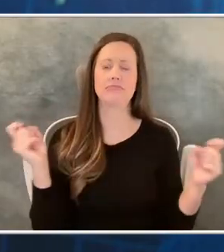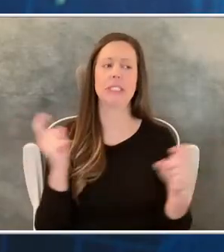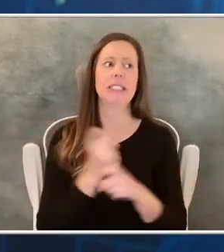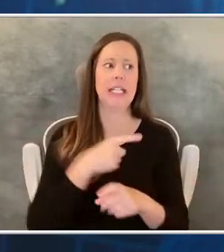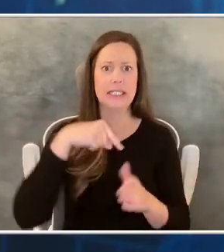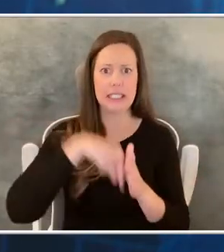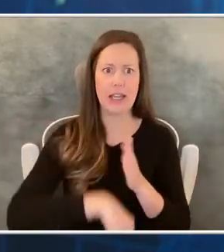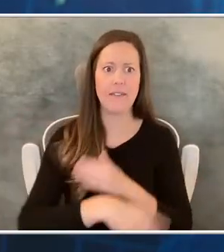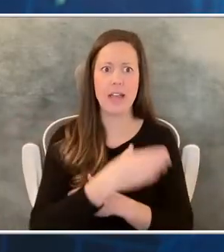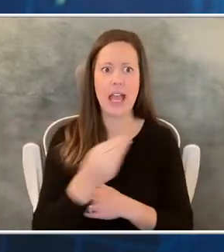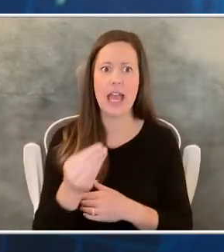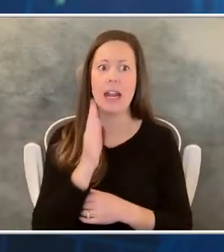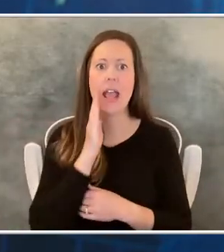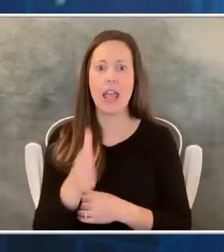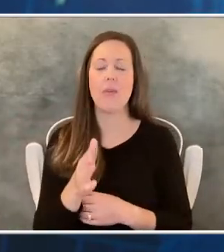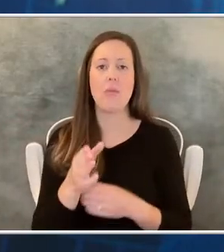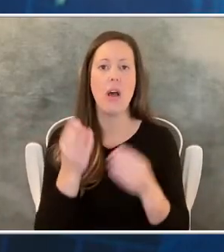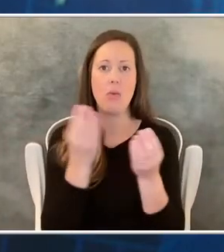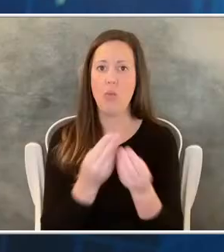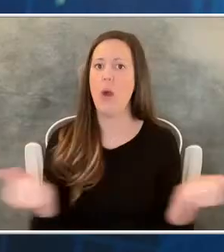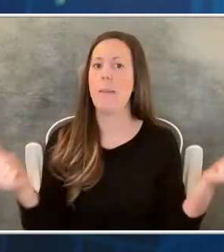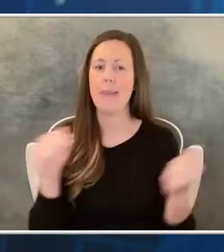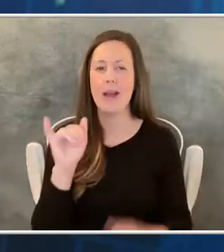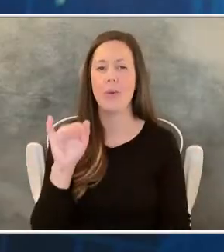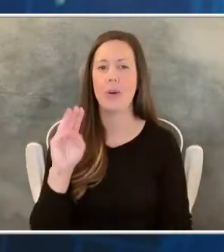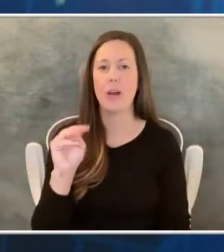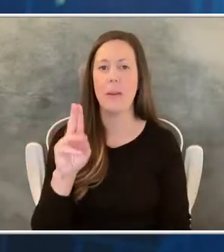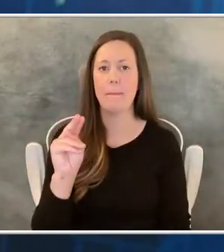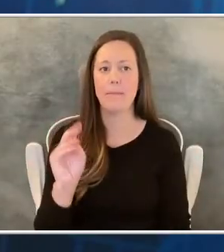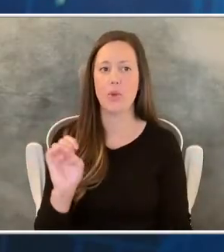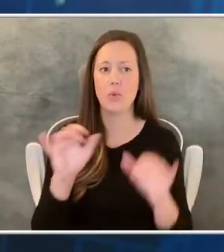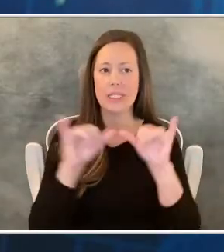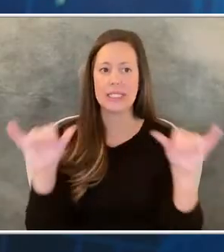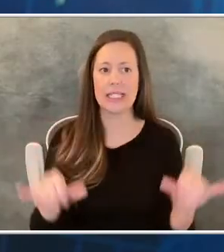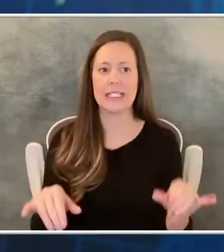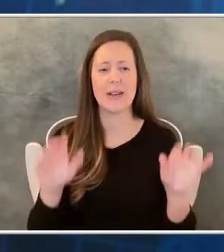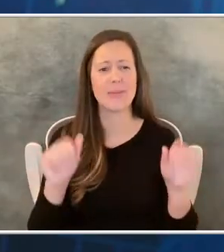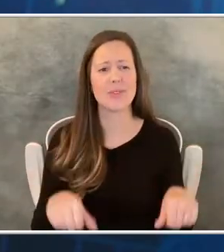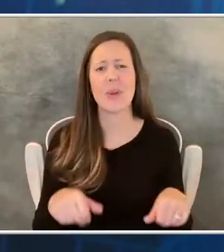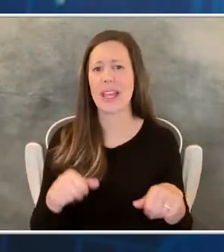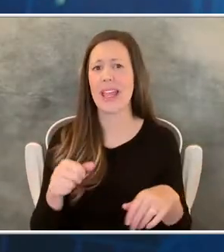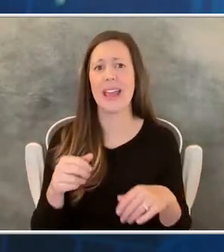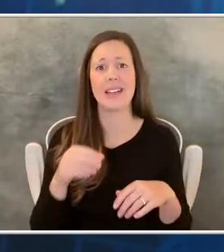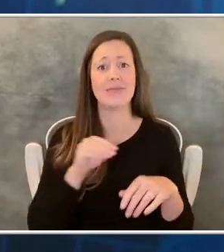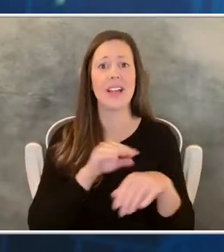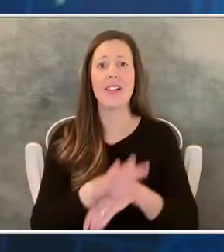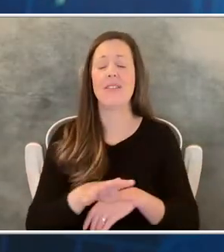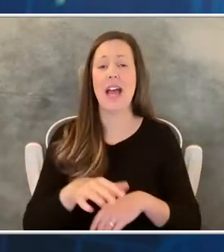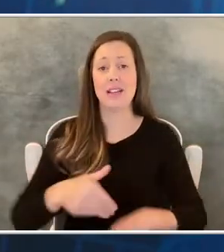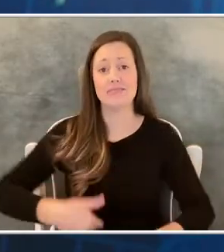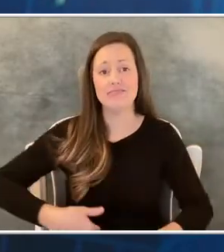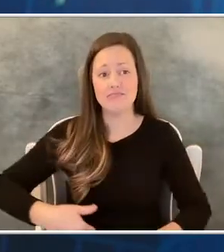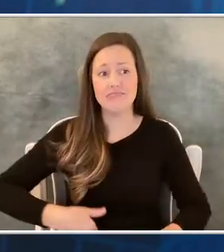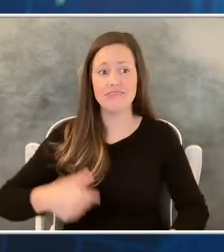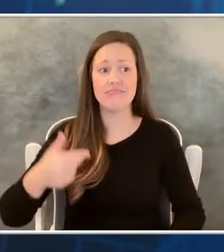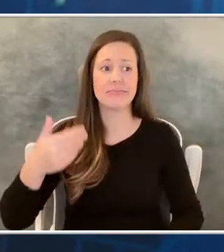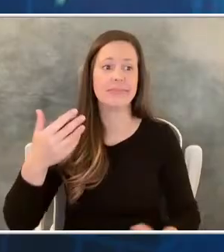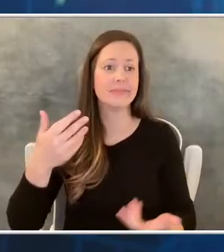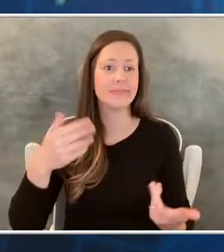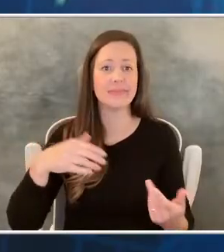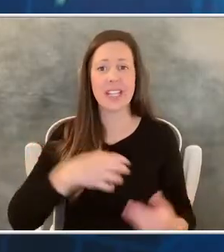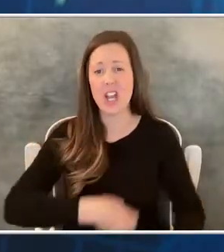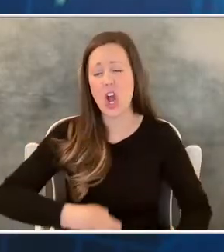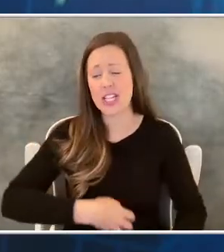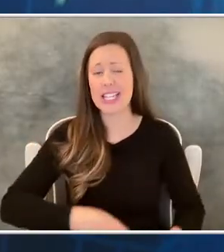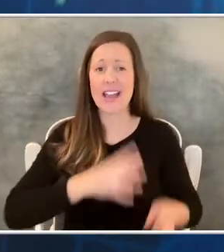wipes out the immune system. So first, of course, it causes, affects the lining of the gut, so it causes nausea, vomiting,